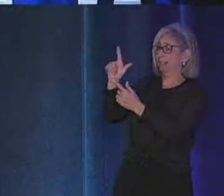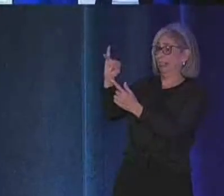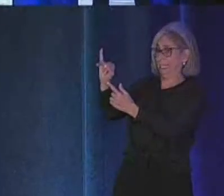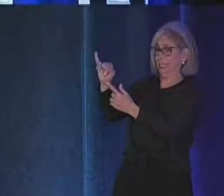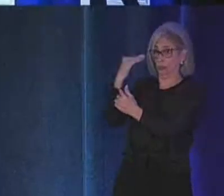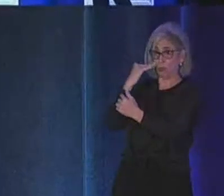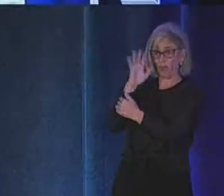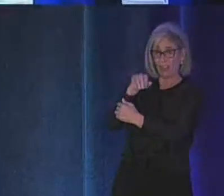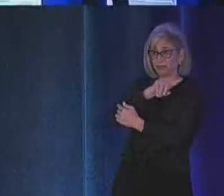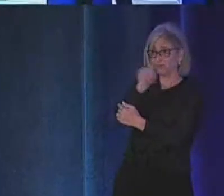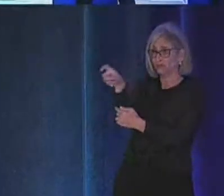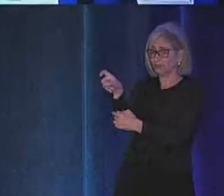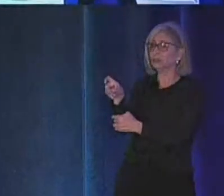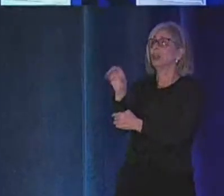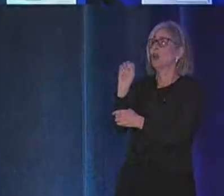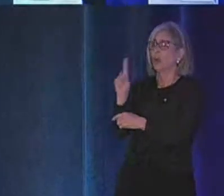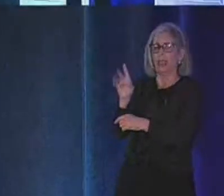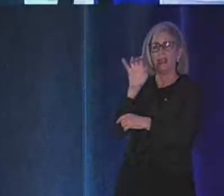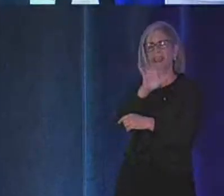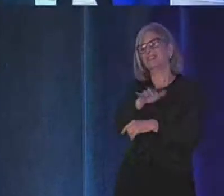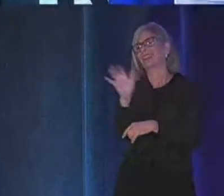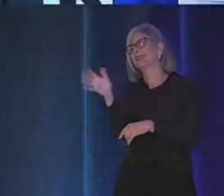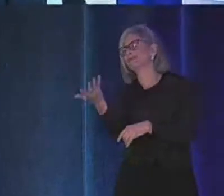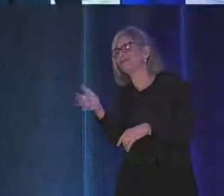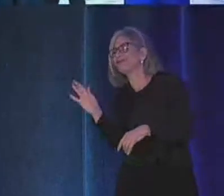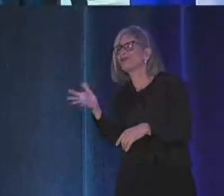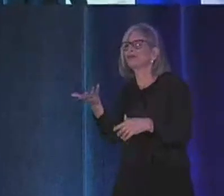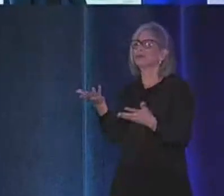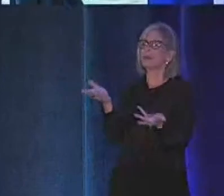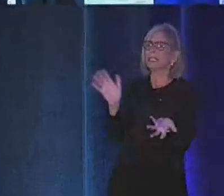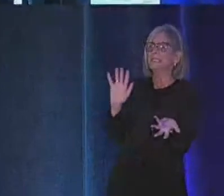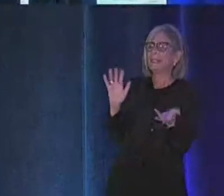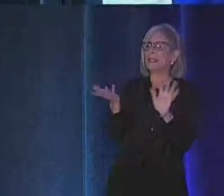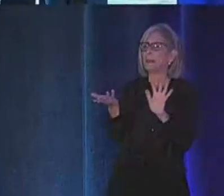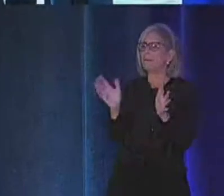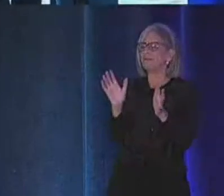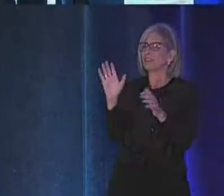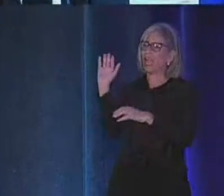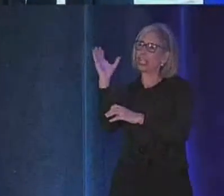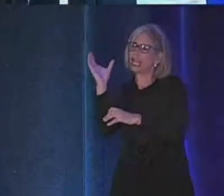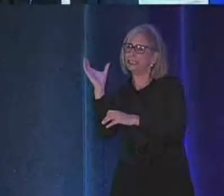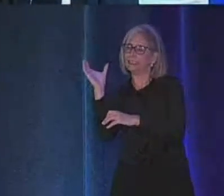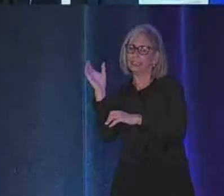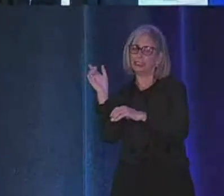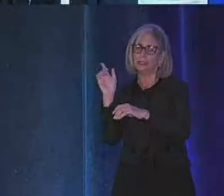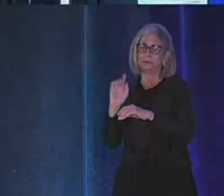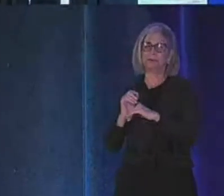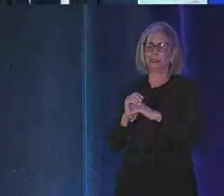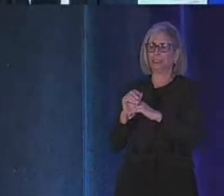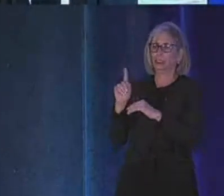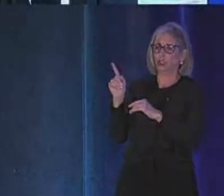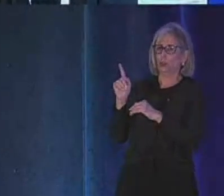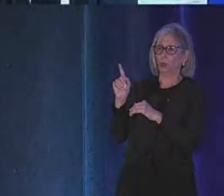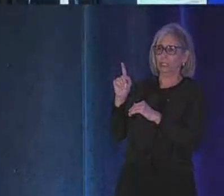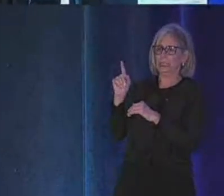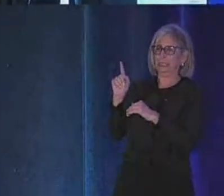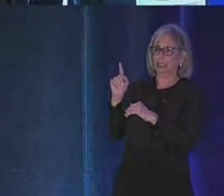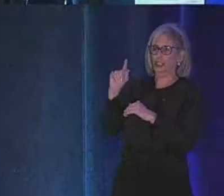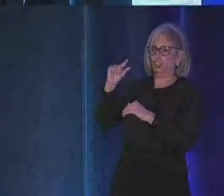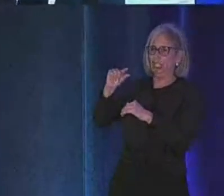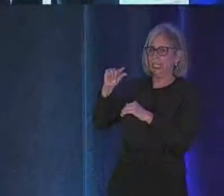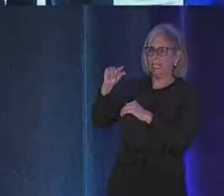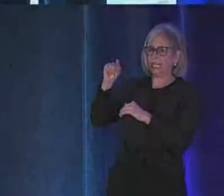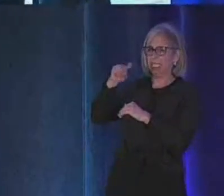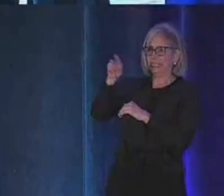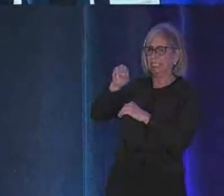Brotli? All right. Brotli is kind of like a cousin to gzipping. All right. So one thing you have to remember